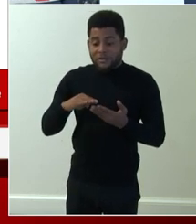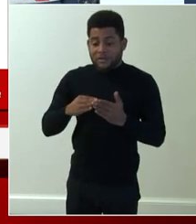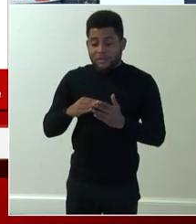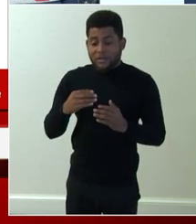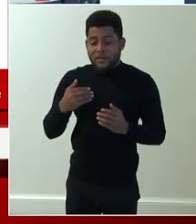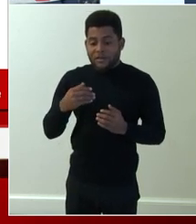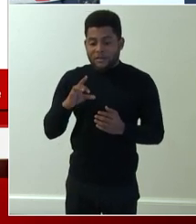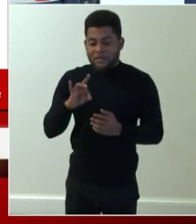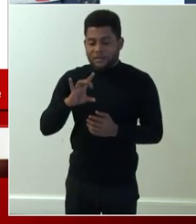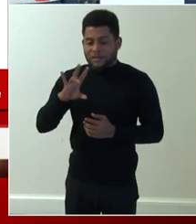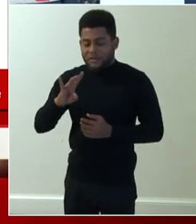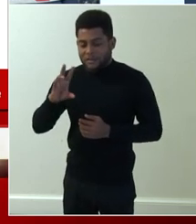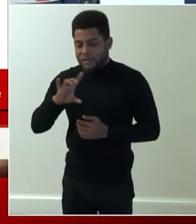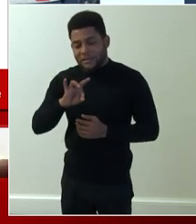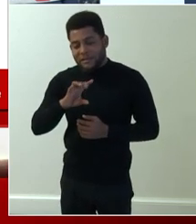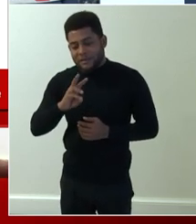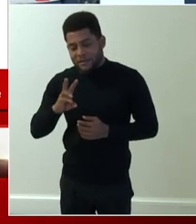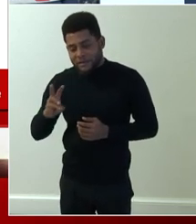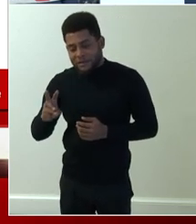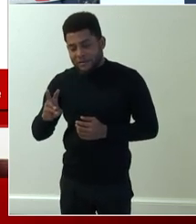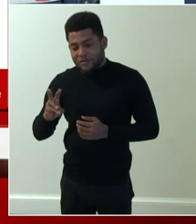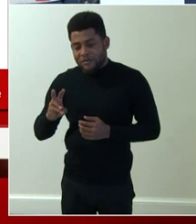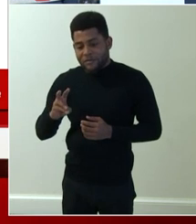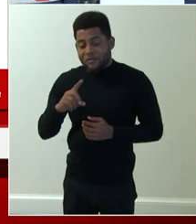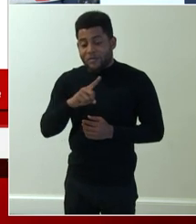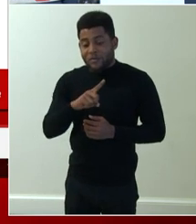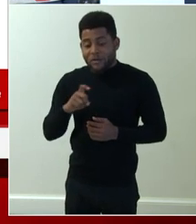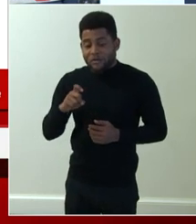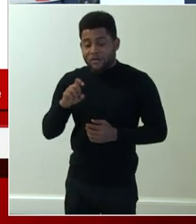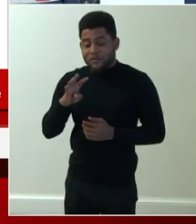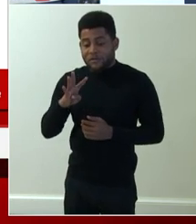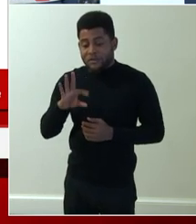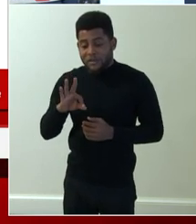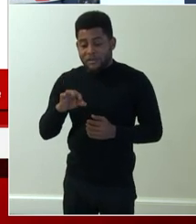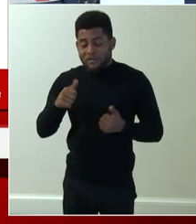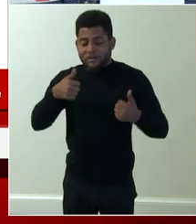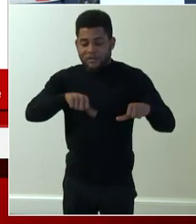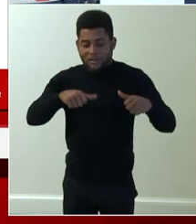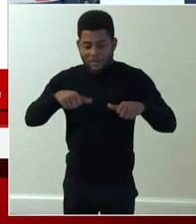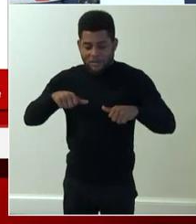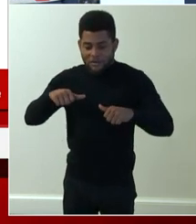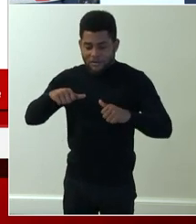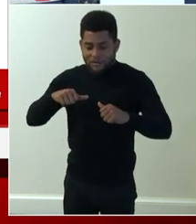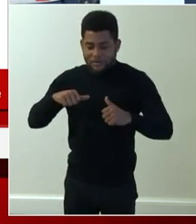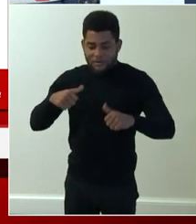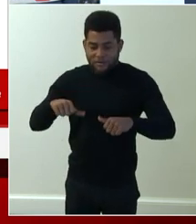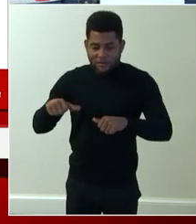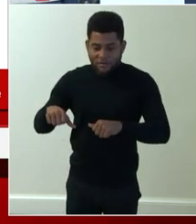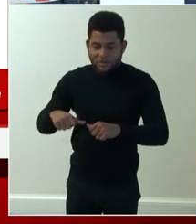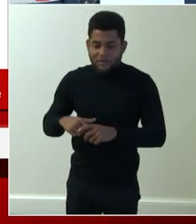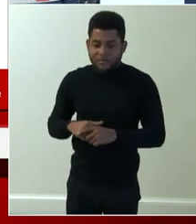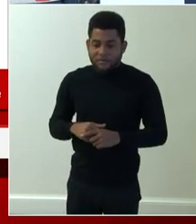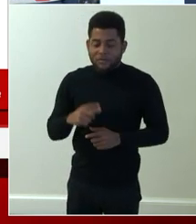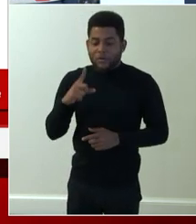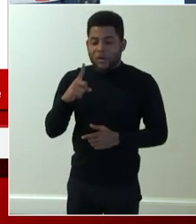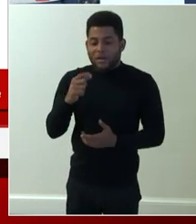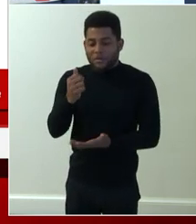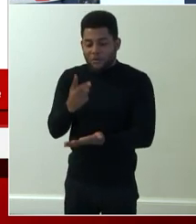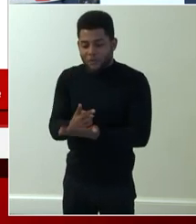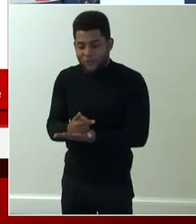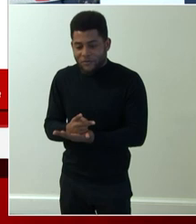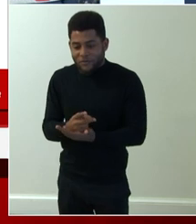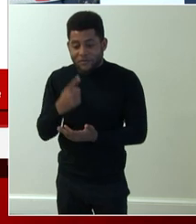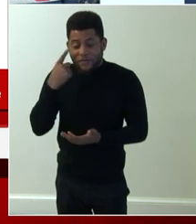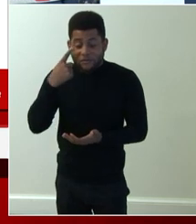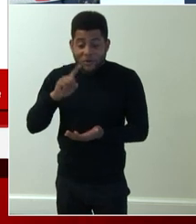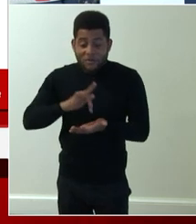866, 149 have been denied religious exemption requests, and 1 has been approved. For medical